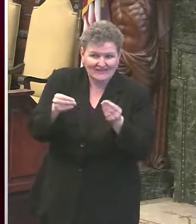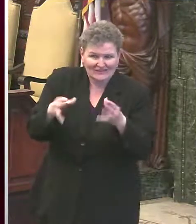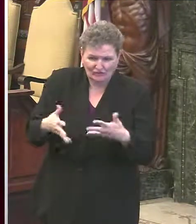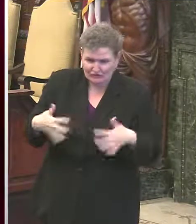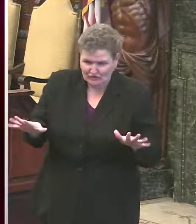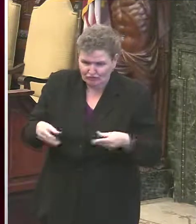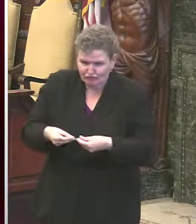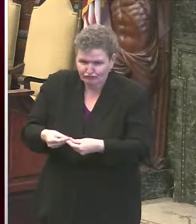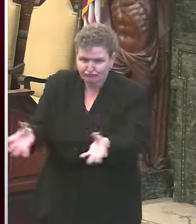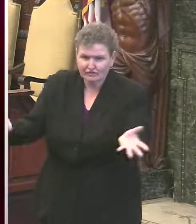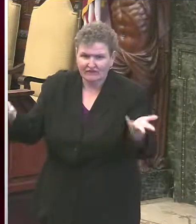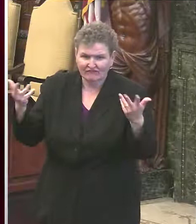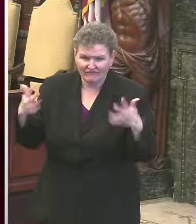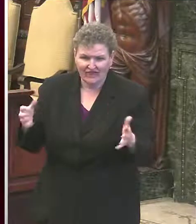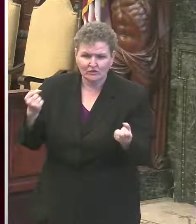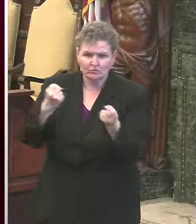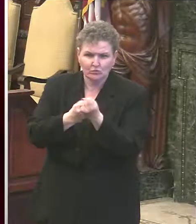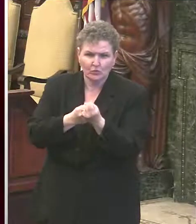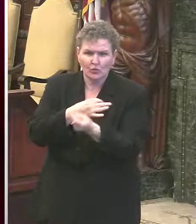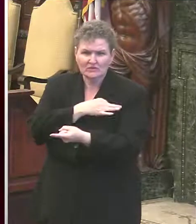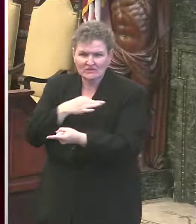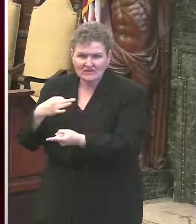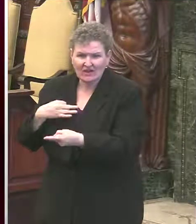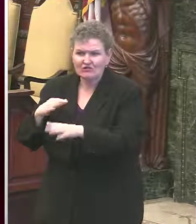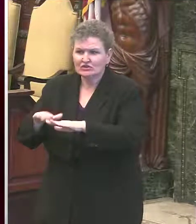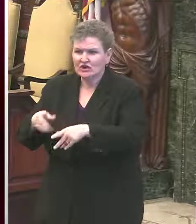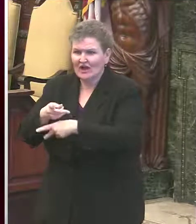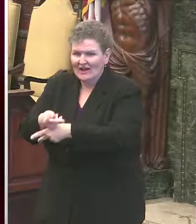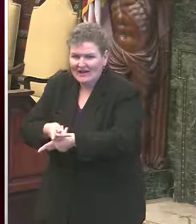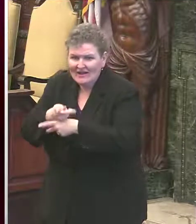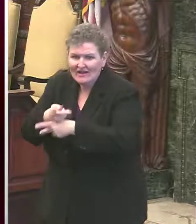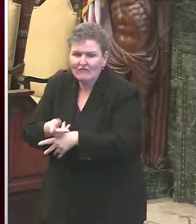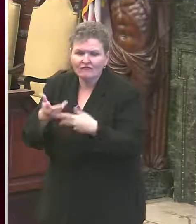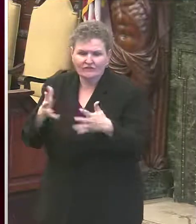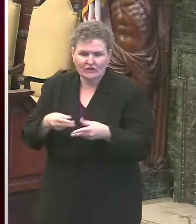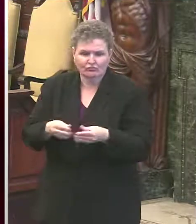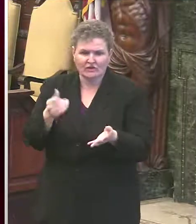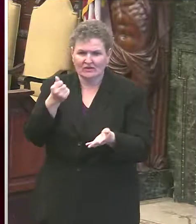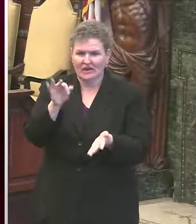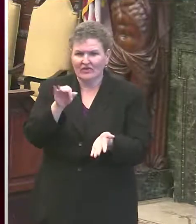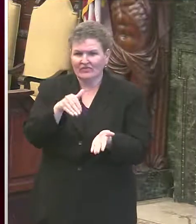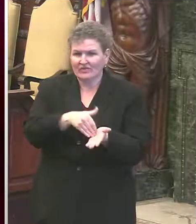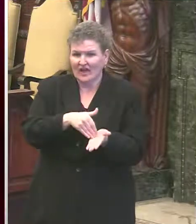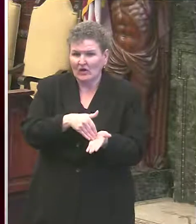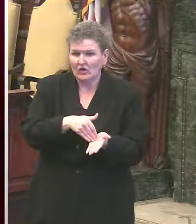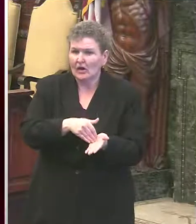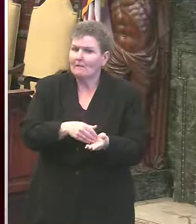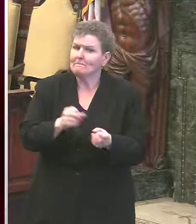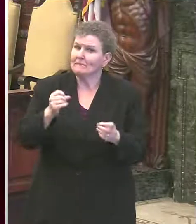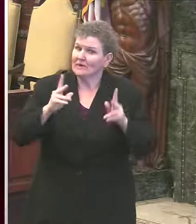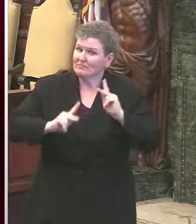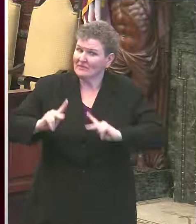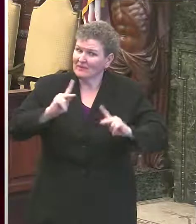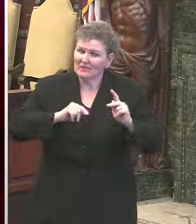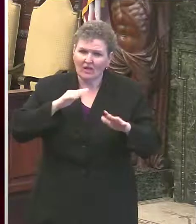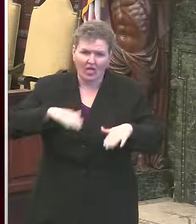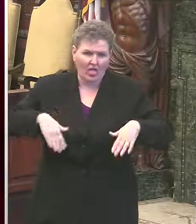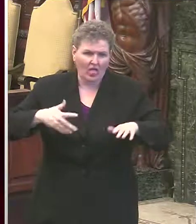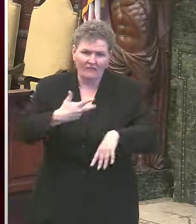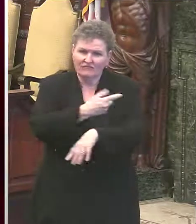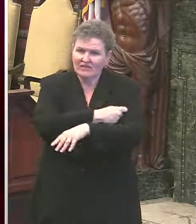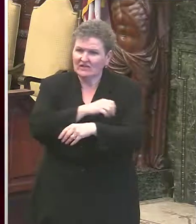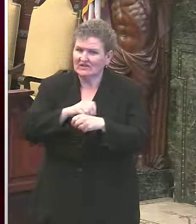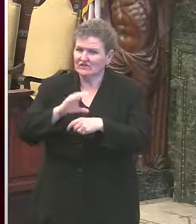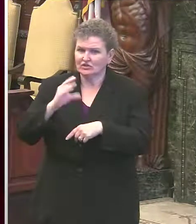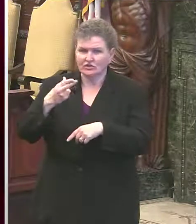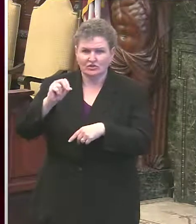and support staff and childcare workers. We know that some of those people were not vaccinated by CHOP, and so some of them have been vaccinated at the